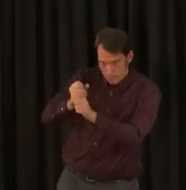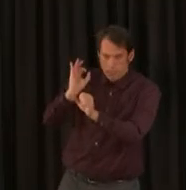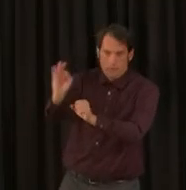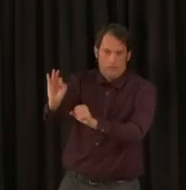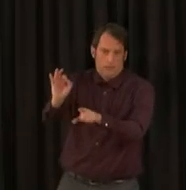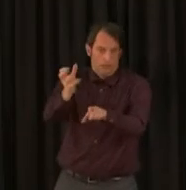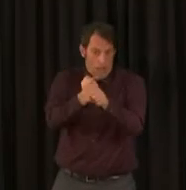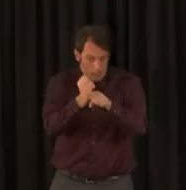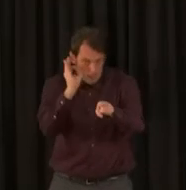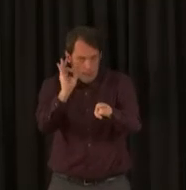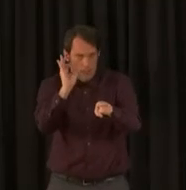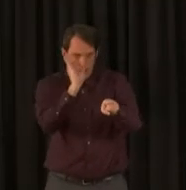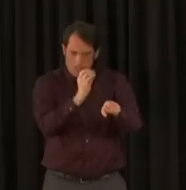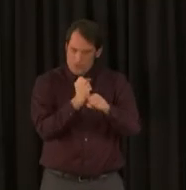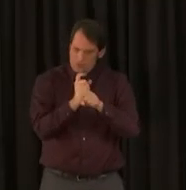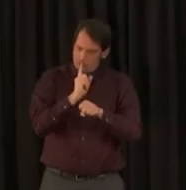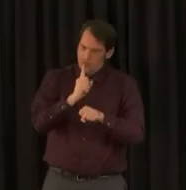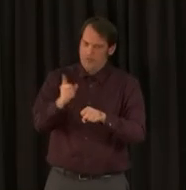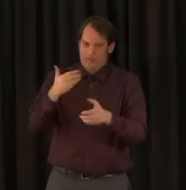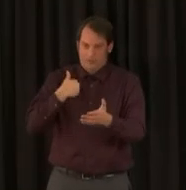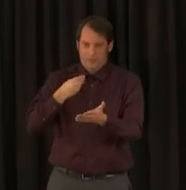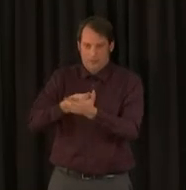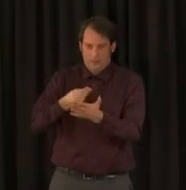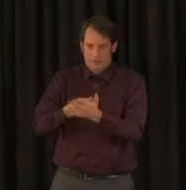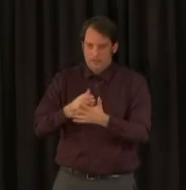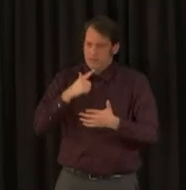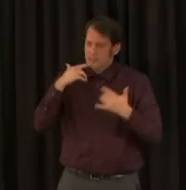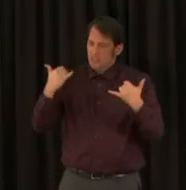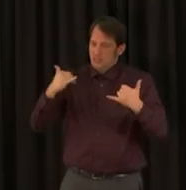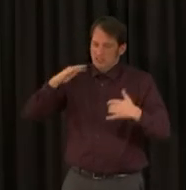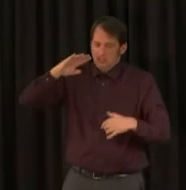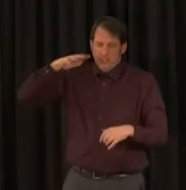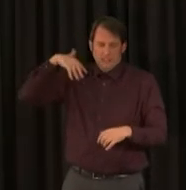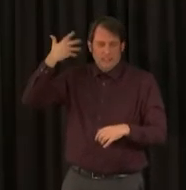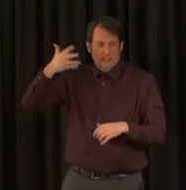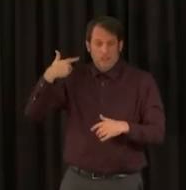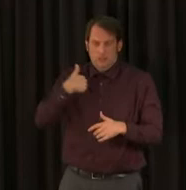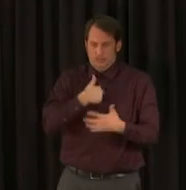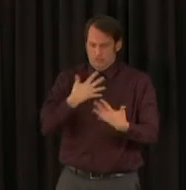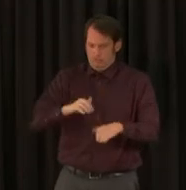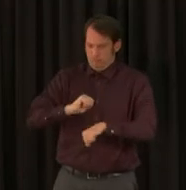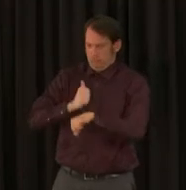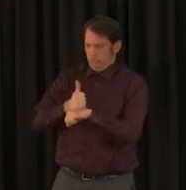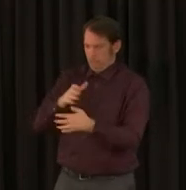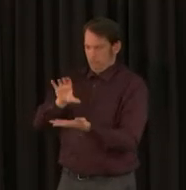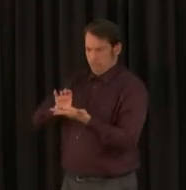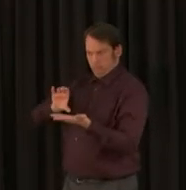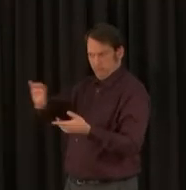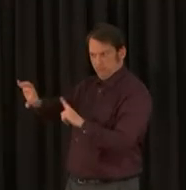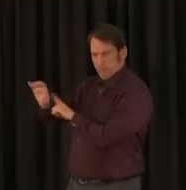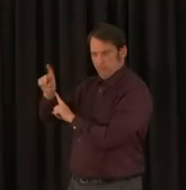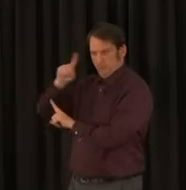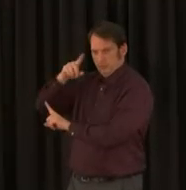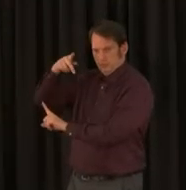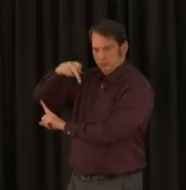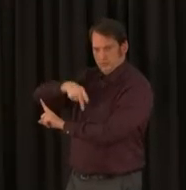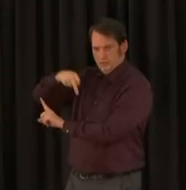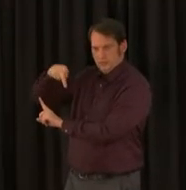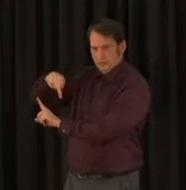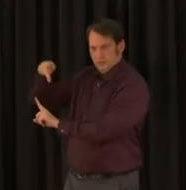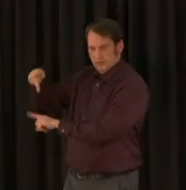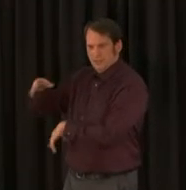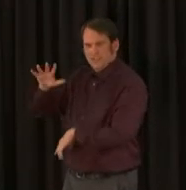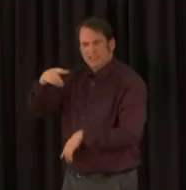to CDFIs, and also the set aside of the dollars for PPP. I looked it up. I believe it's